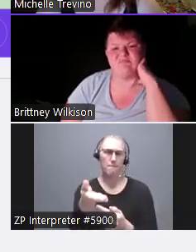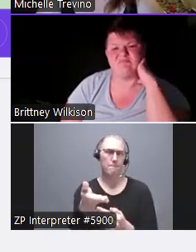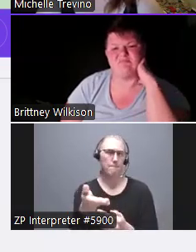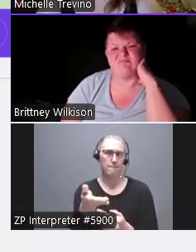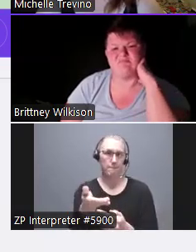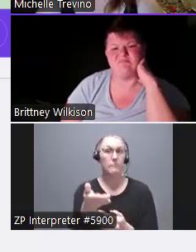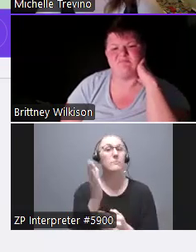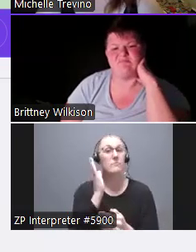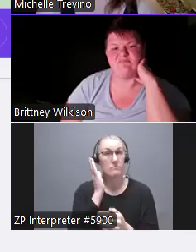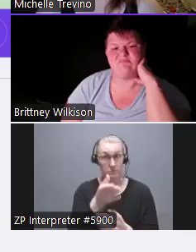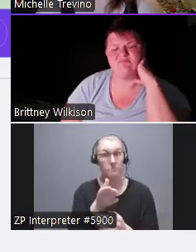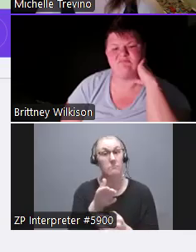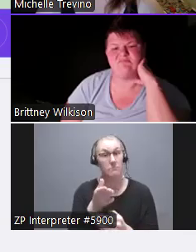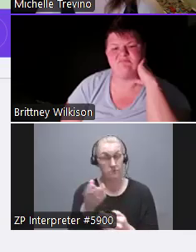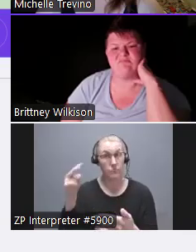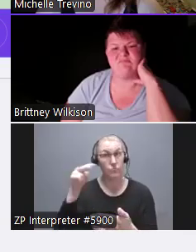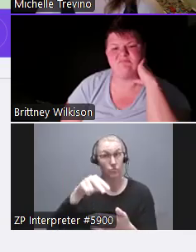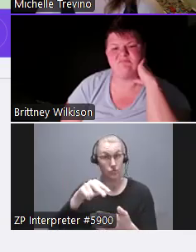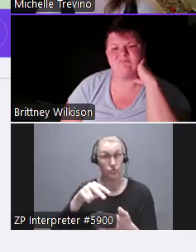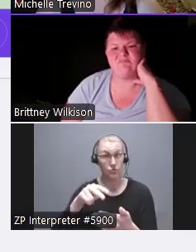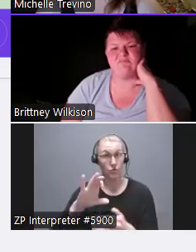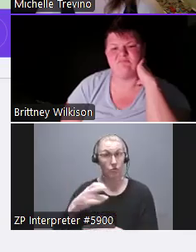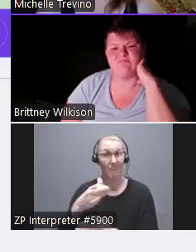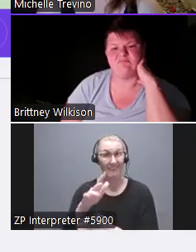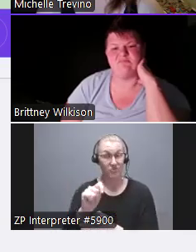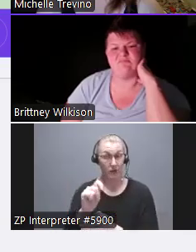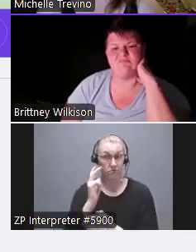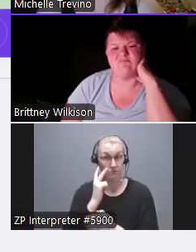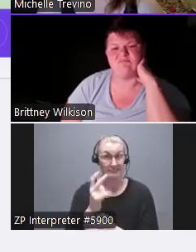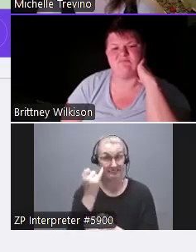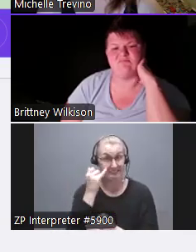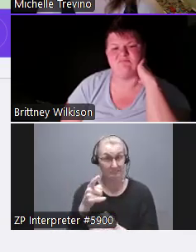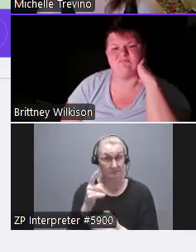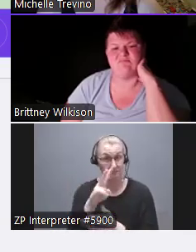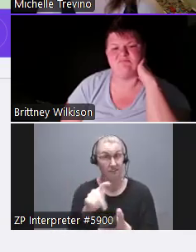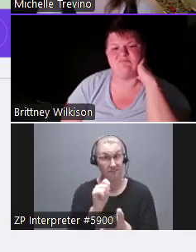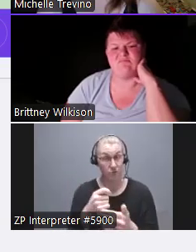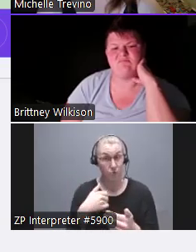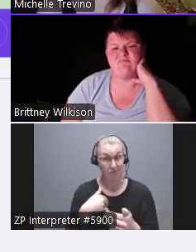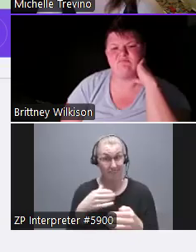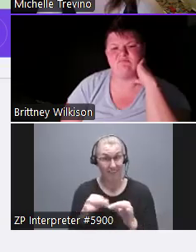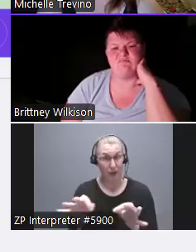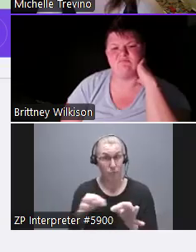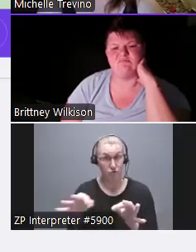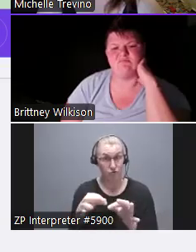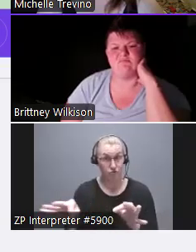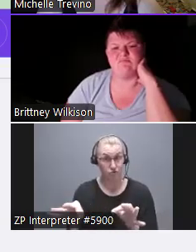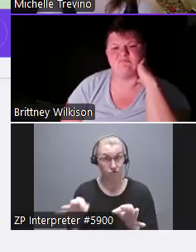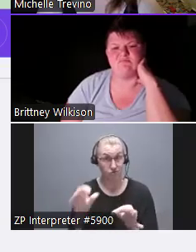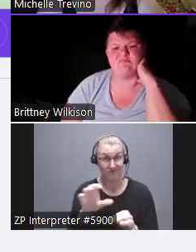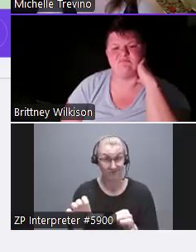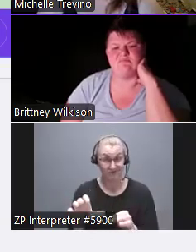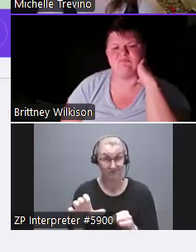to see if those videos can have captions, because if not, I'll see if I can